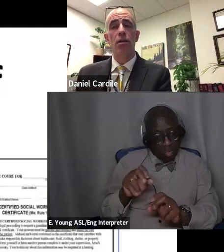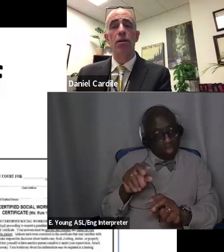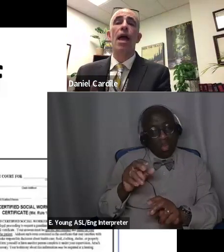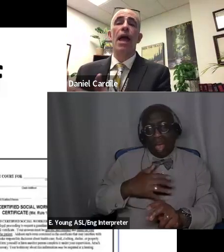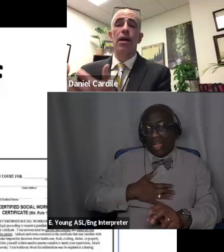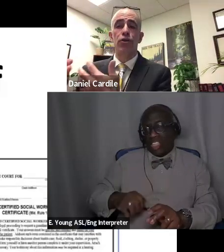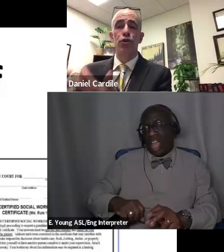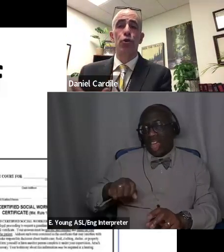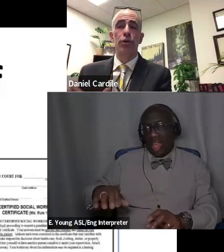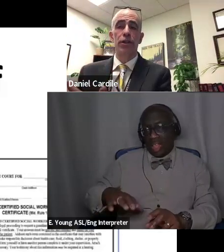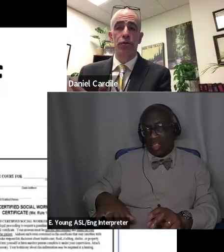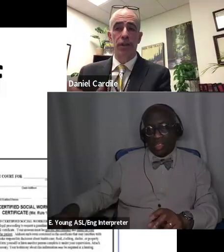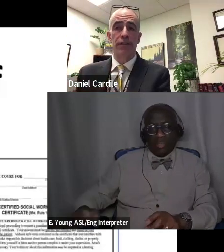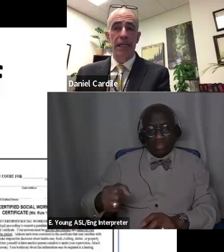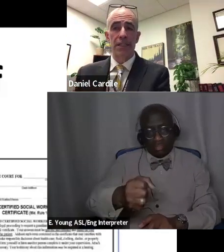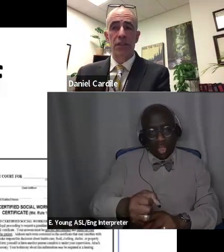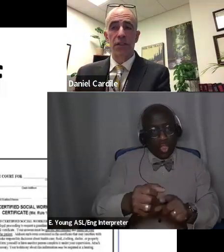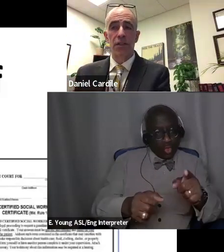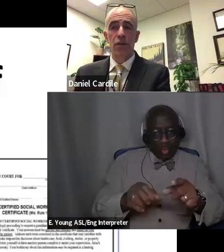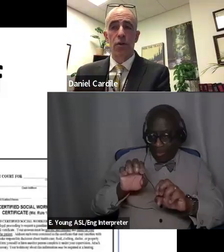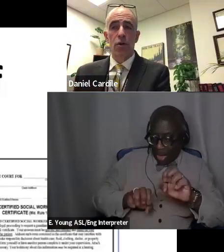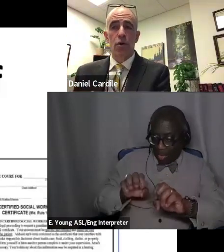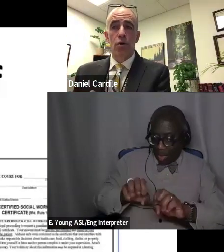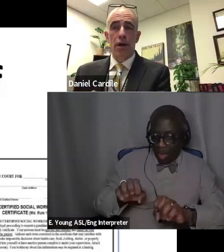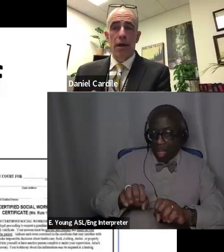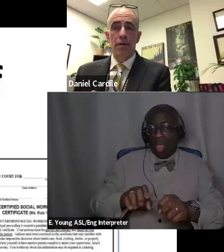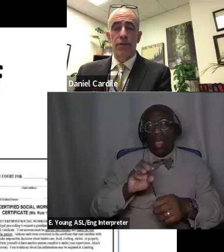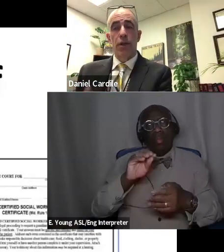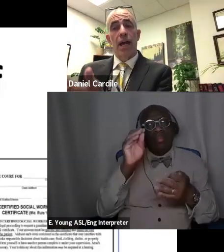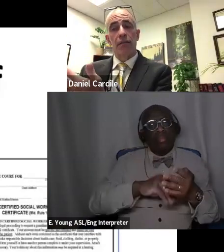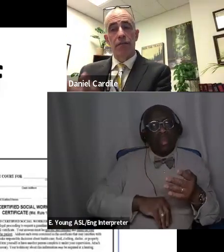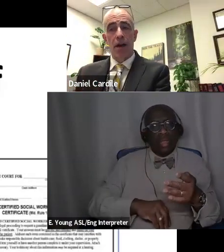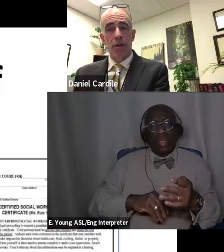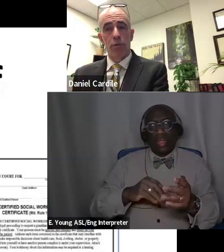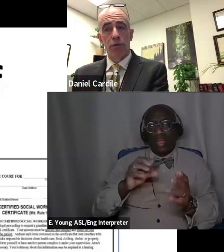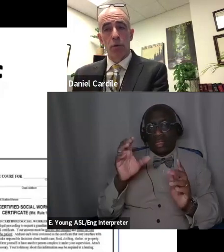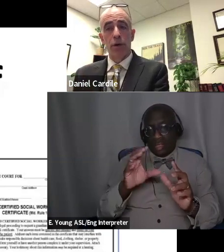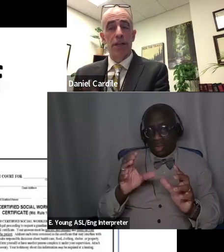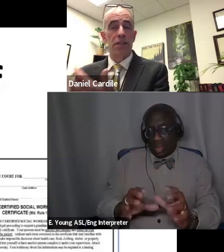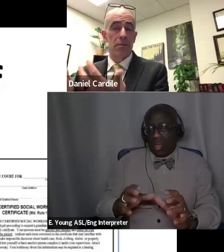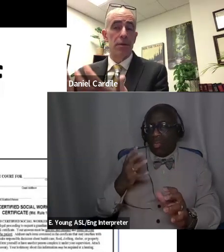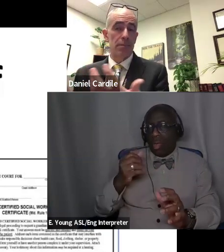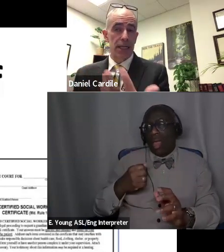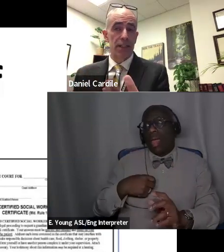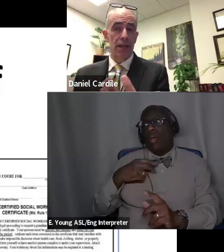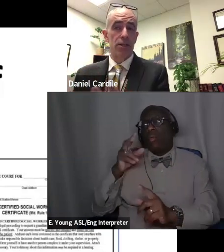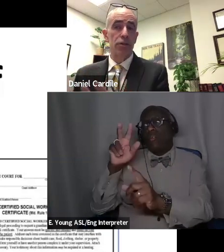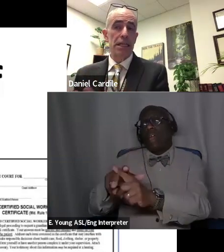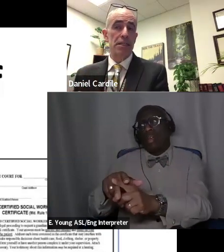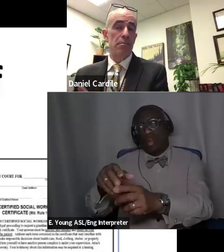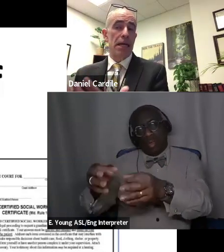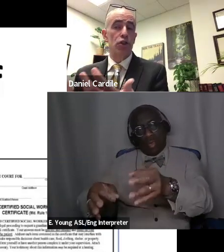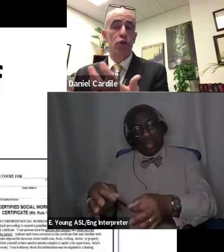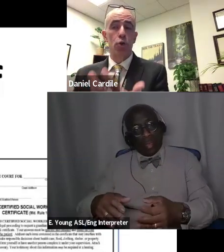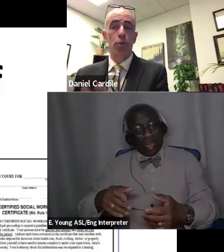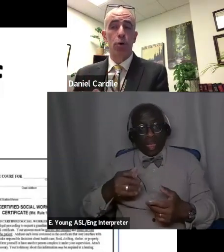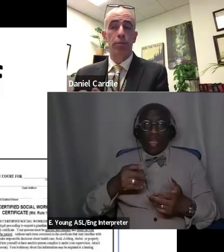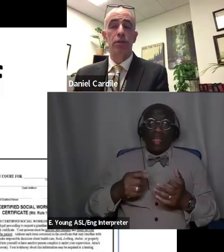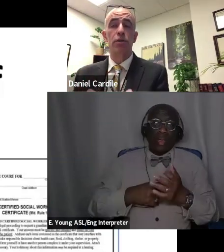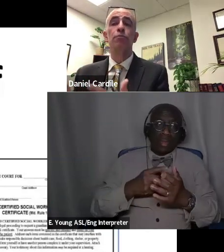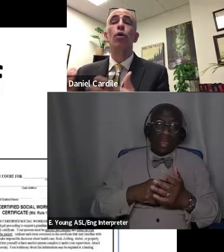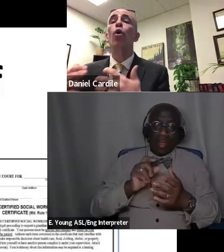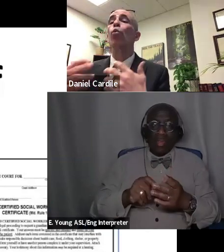my child and do these certificates so that I can file them with the court. And sometimes, like I said, you'll need to make